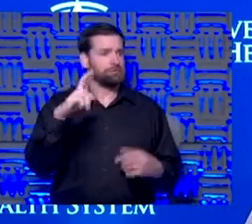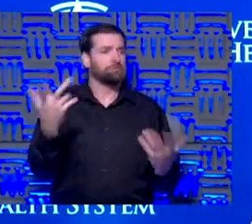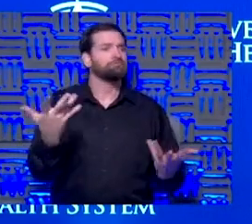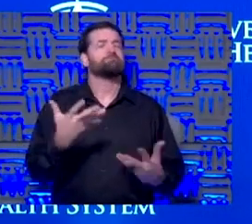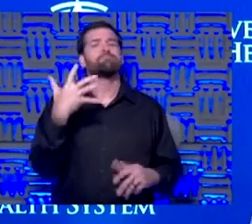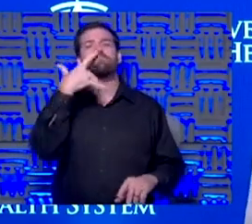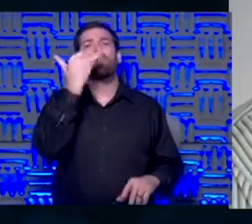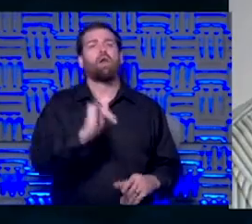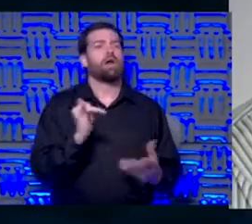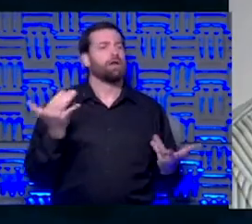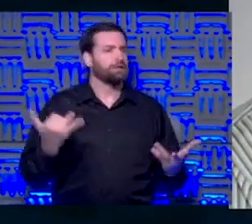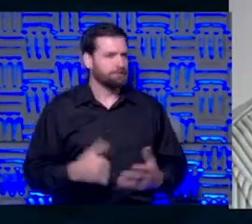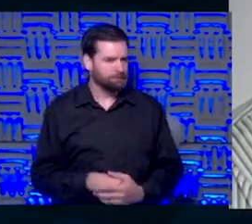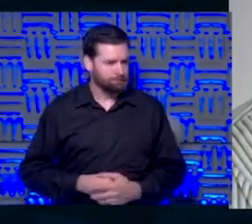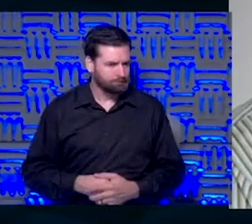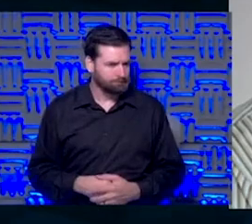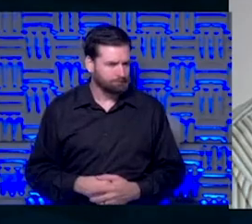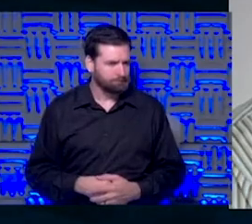you see coming?